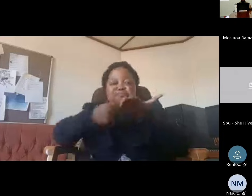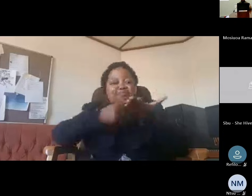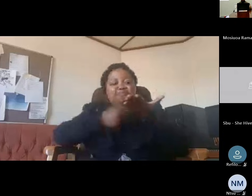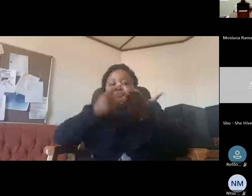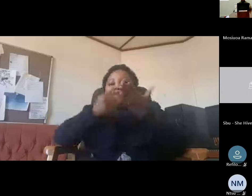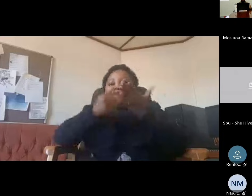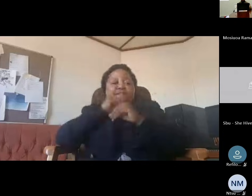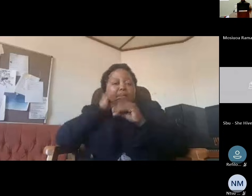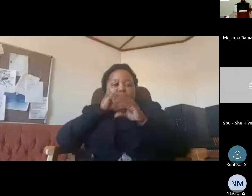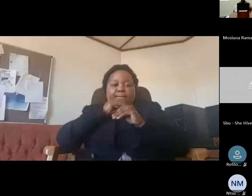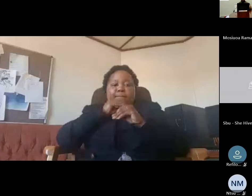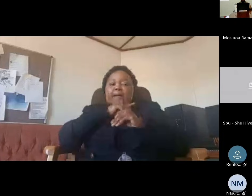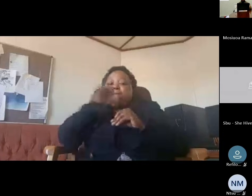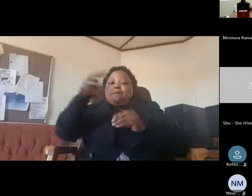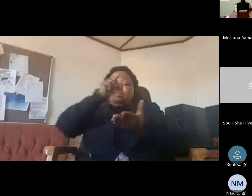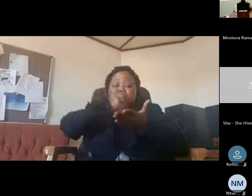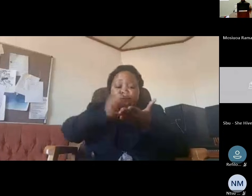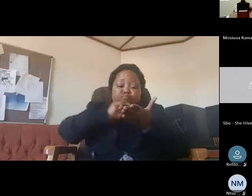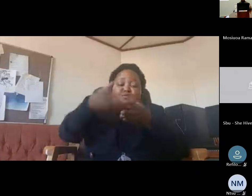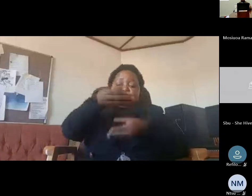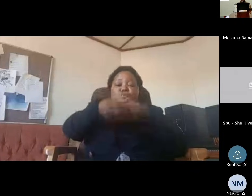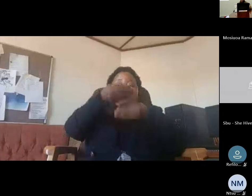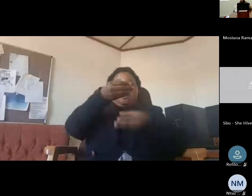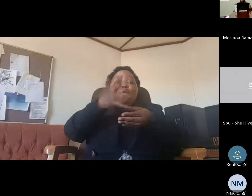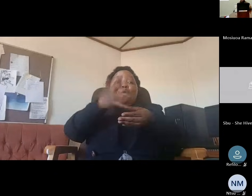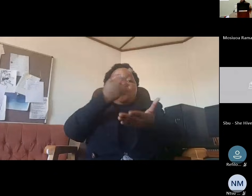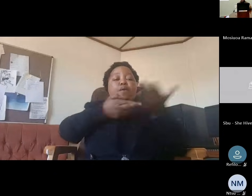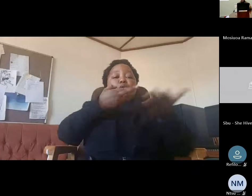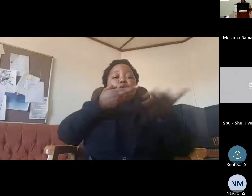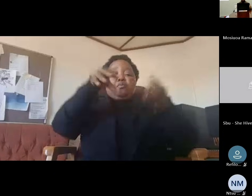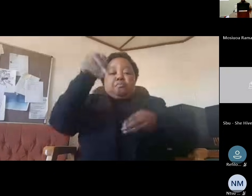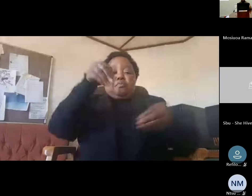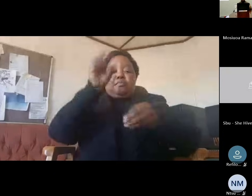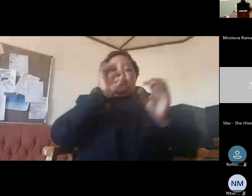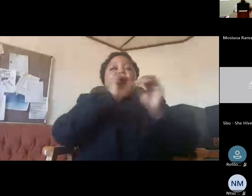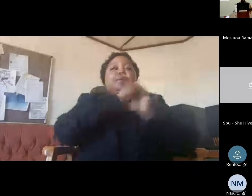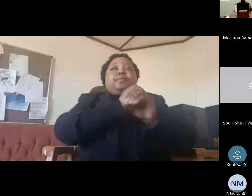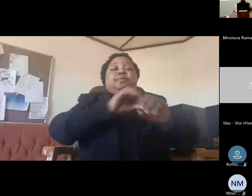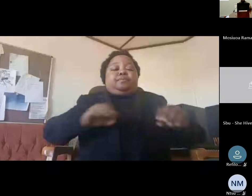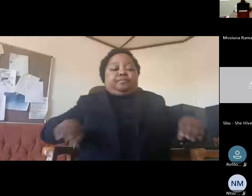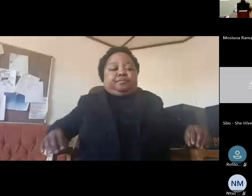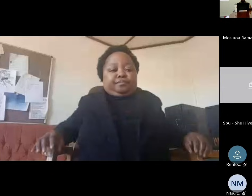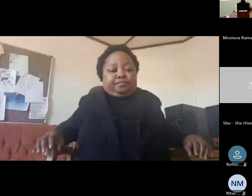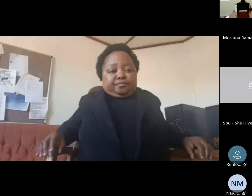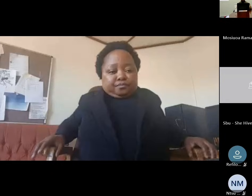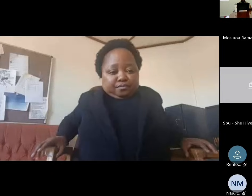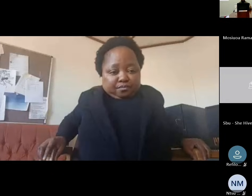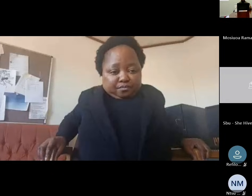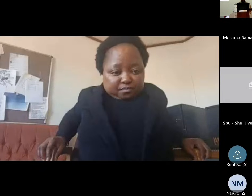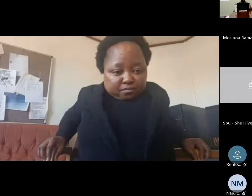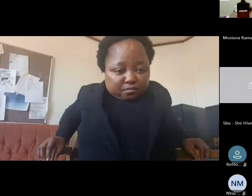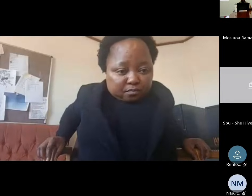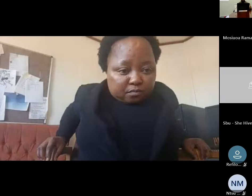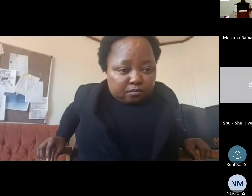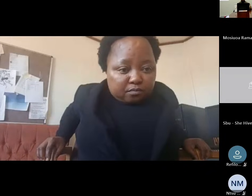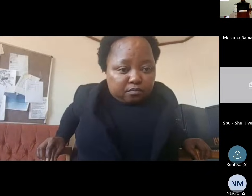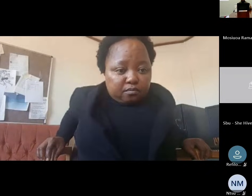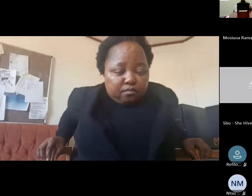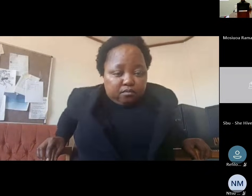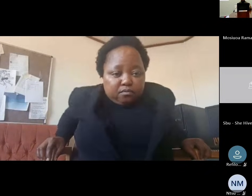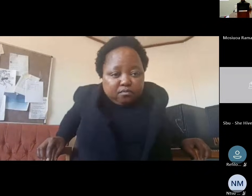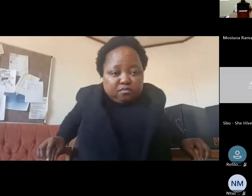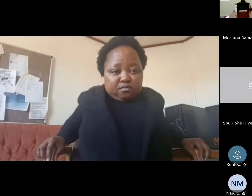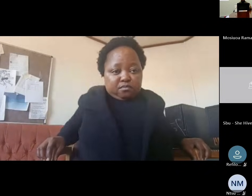putting them on paper. Because I think I can confidently say my wife is who she is because of maybe